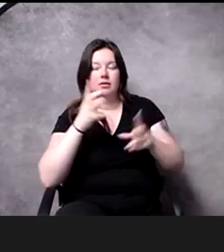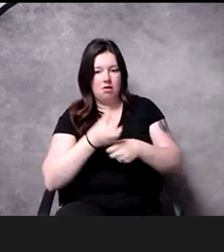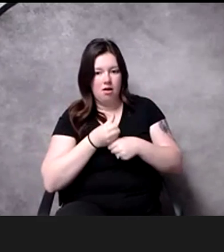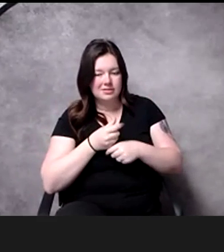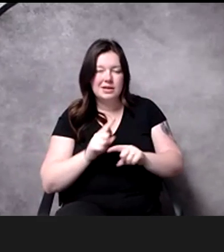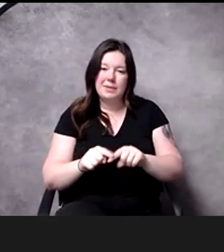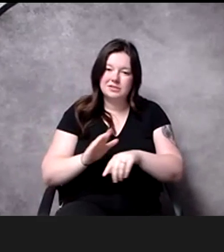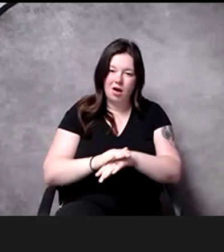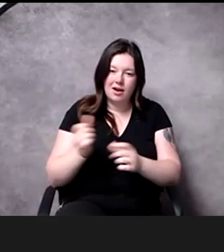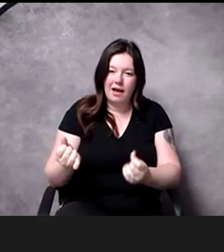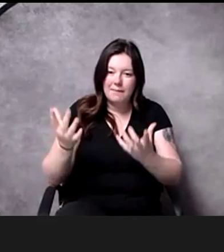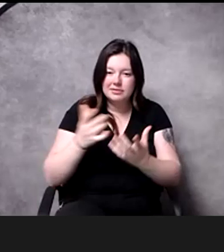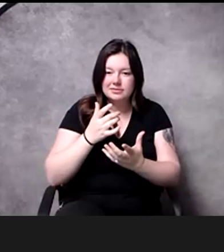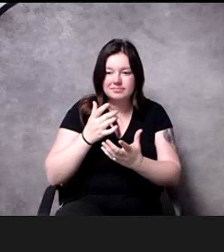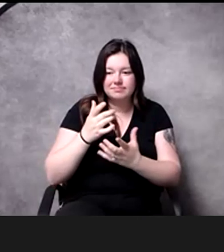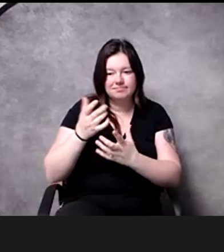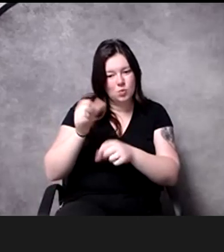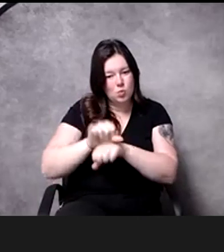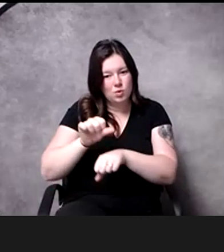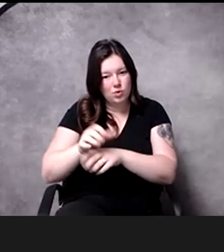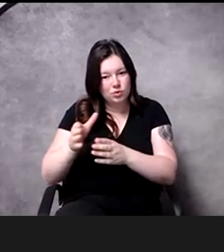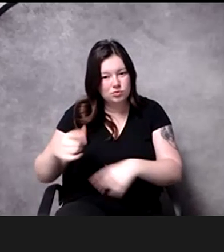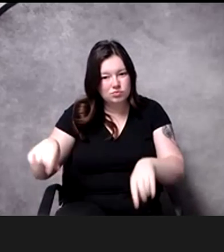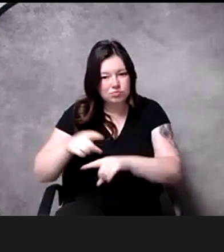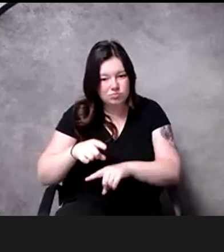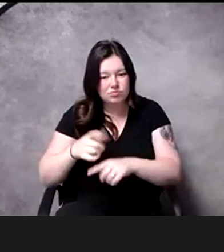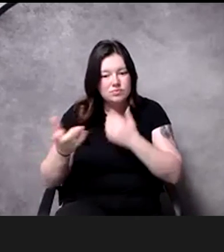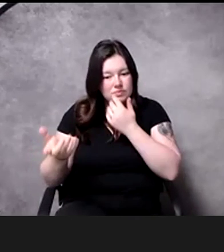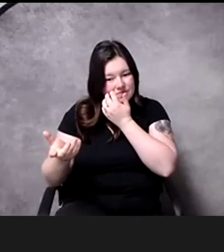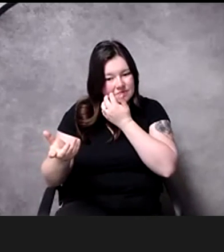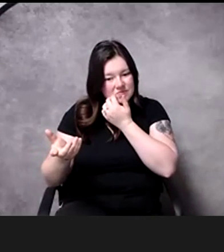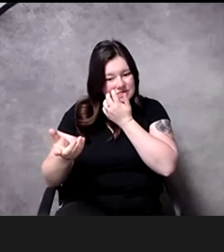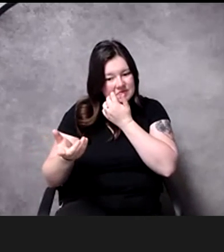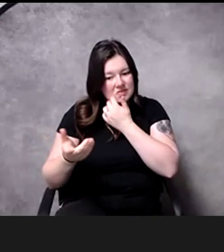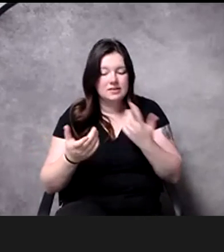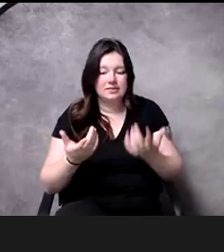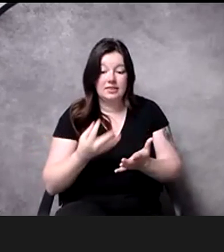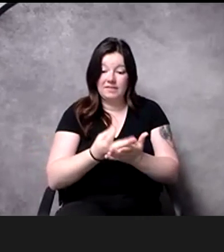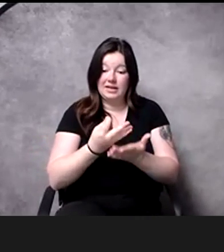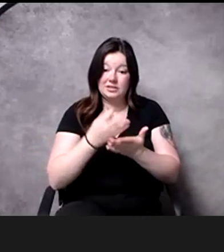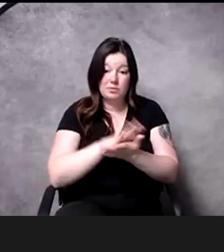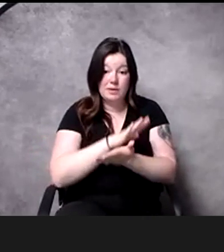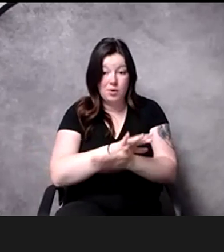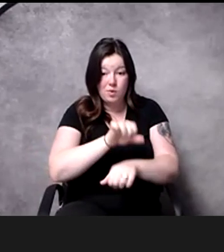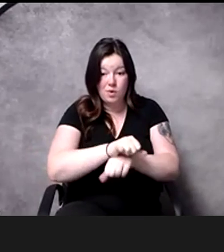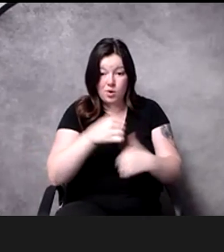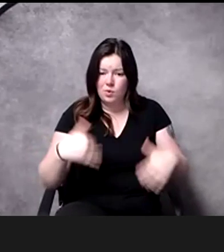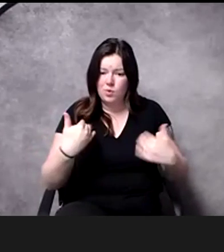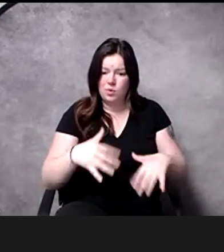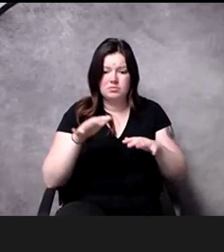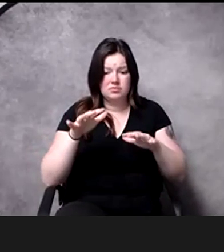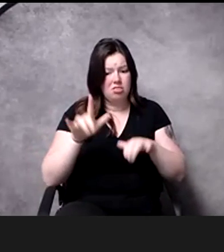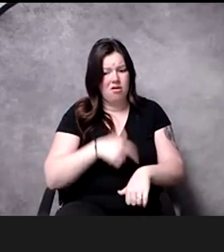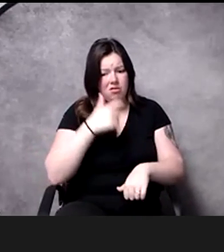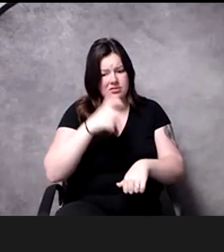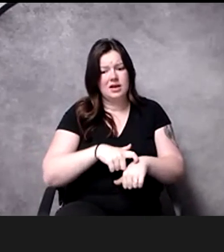what personnel they have for doing through, because the financial paper, it takes a while for them to do all the paperwork for this and to verify they have all the